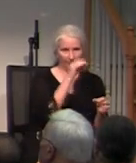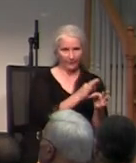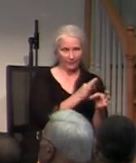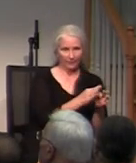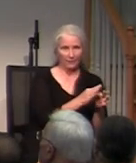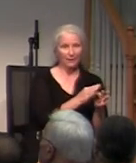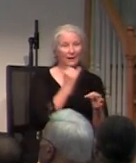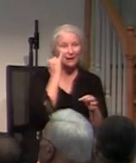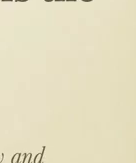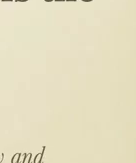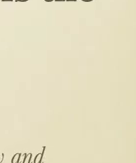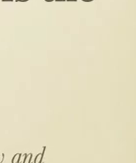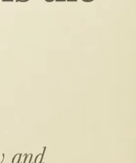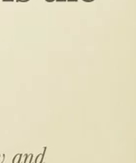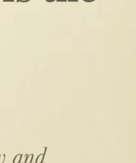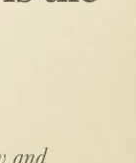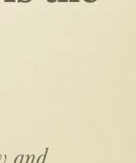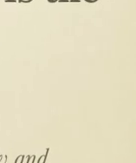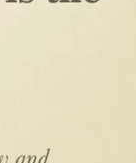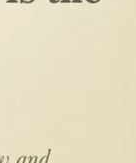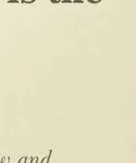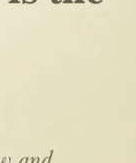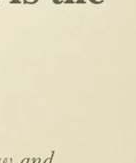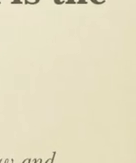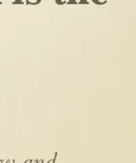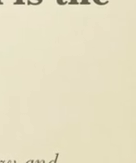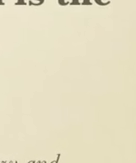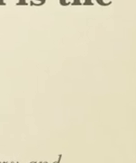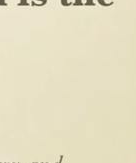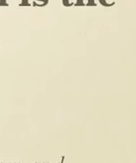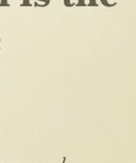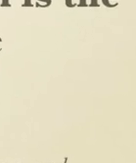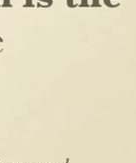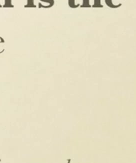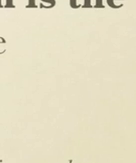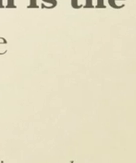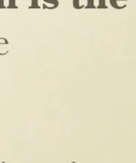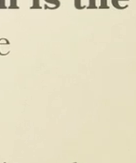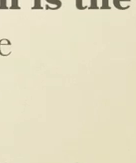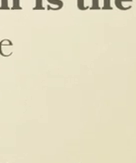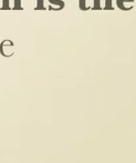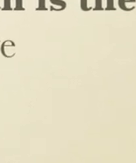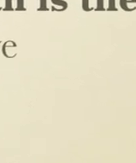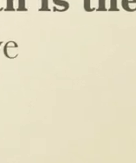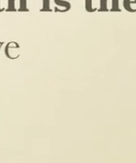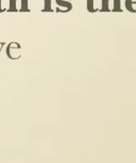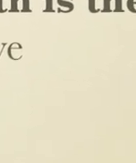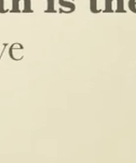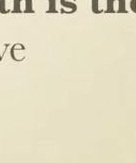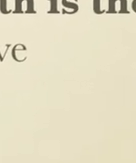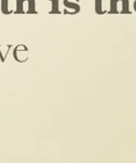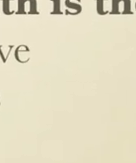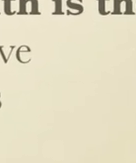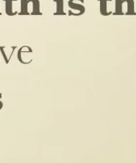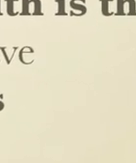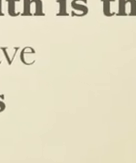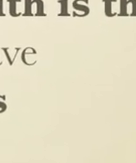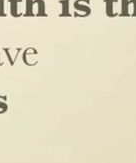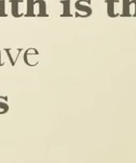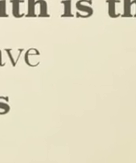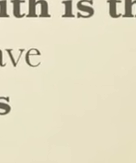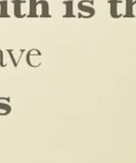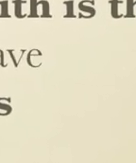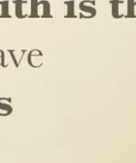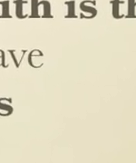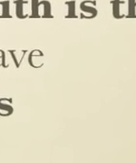this statement. You may have read it before. Several have written to me inquiring if the message of justification by faith is the third angel's message, and I have answered, it is